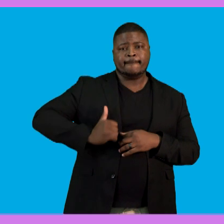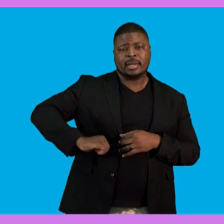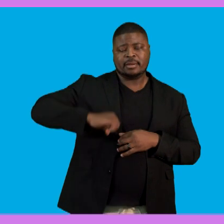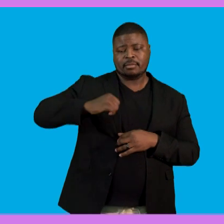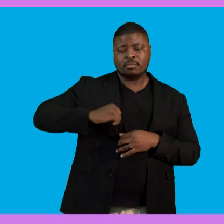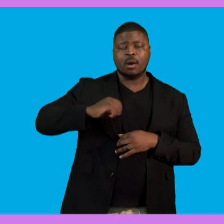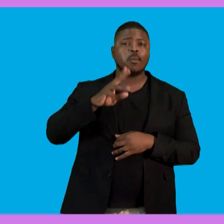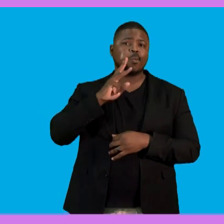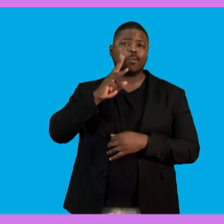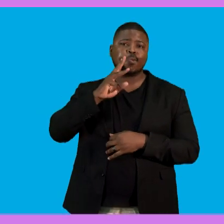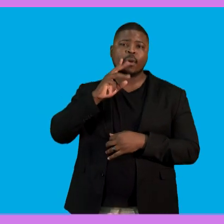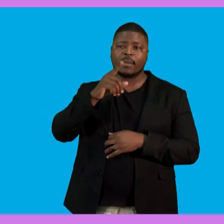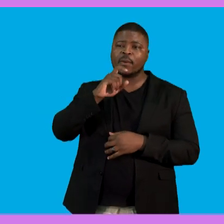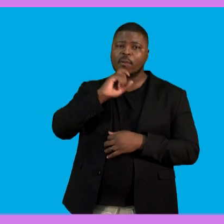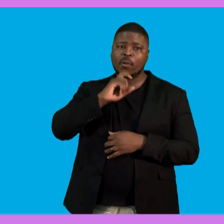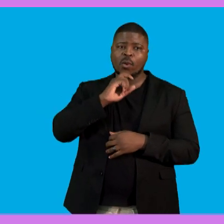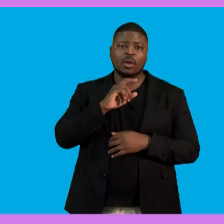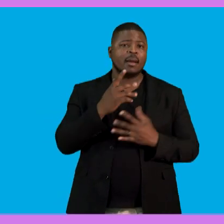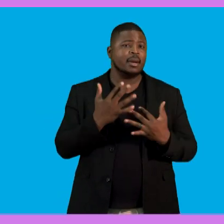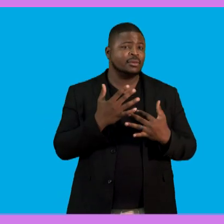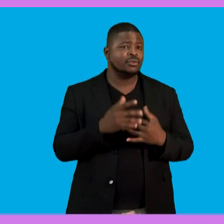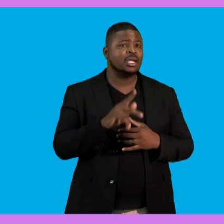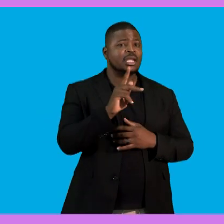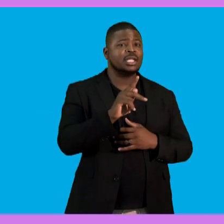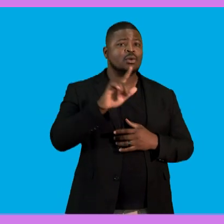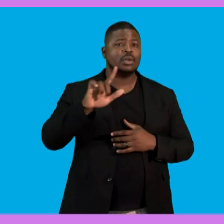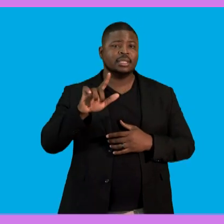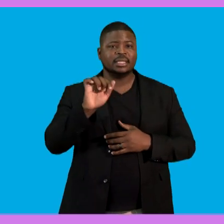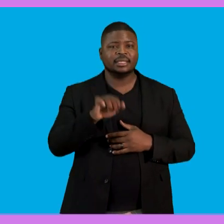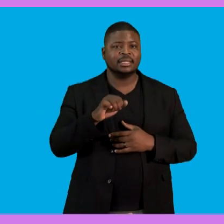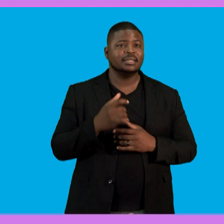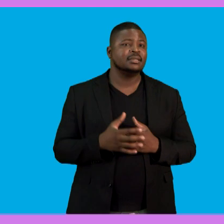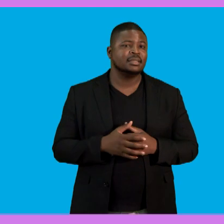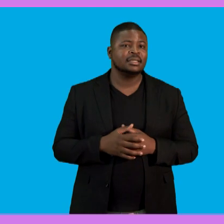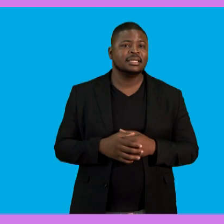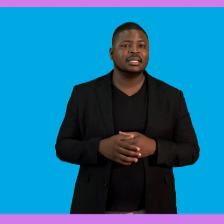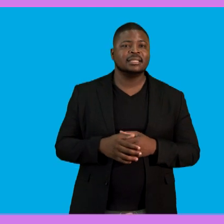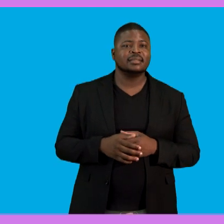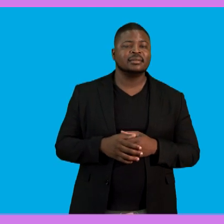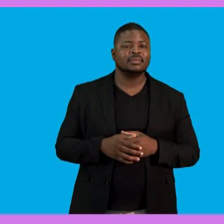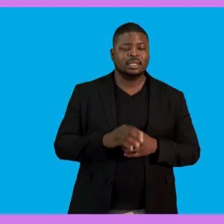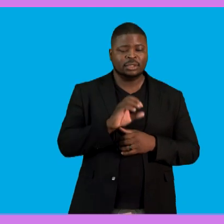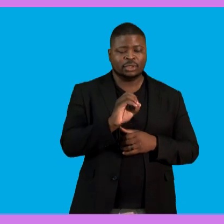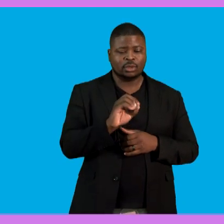a municipal water consumption would be kiloliters, because they are charging us now